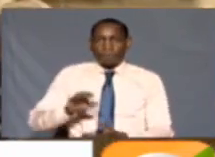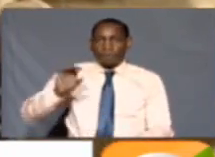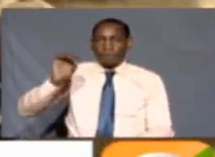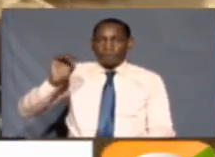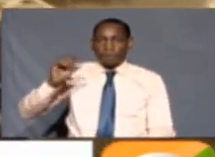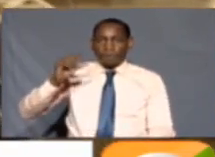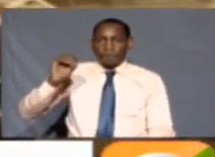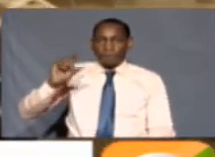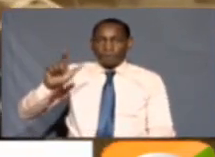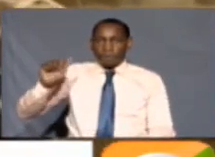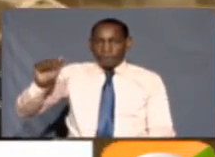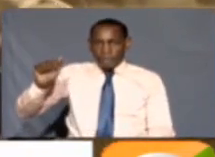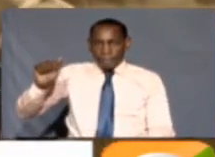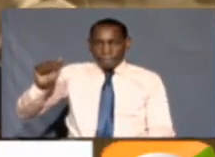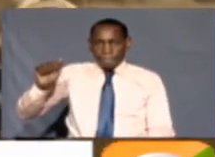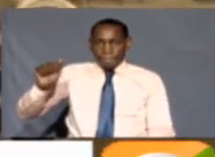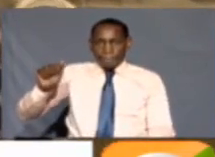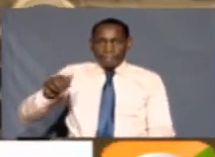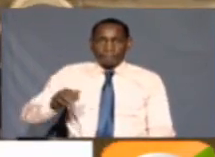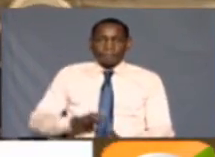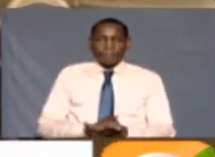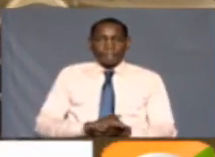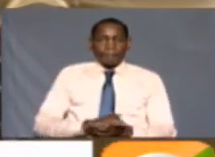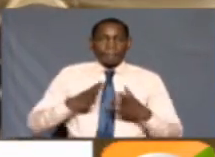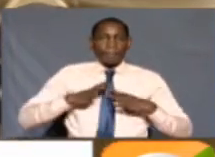yeah. Okay. With this whistleblower bill,